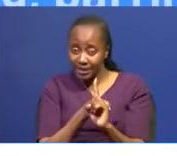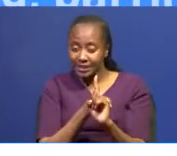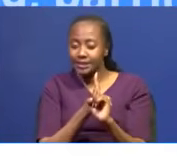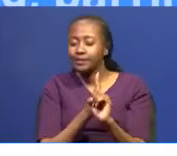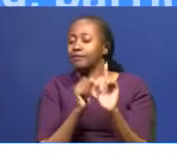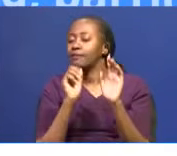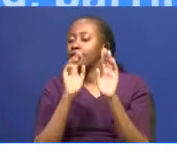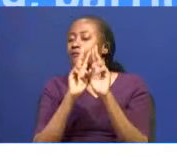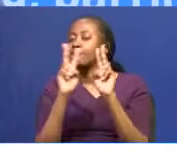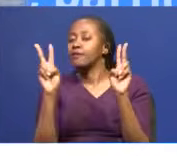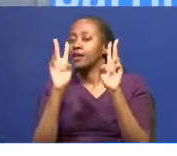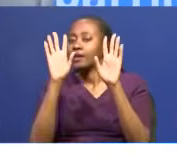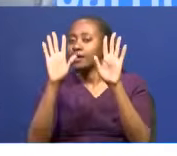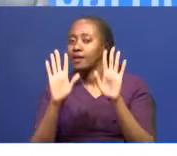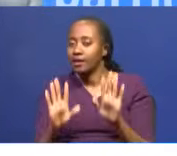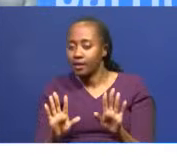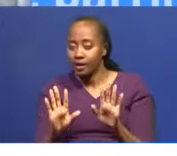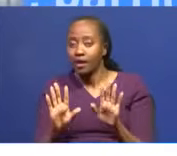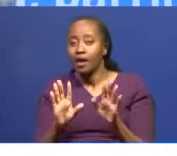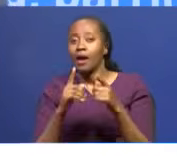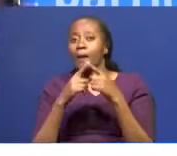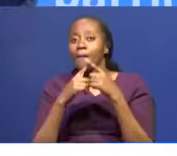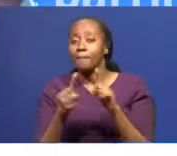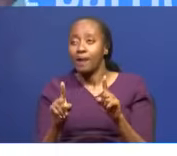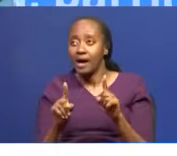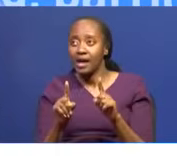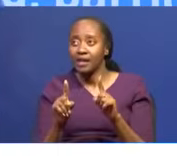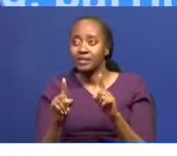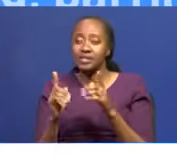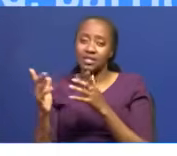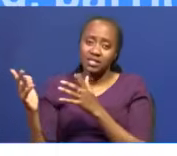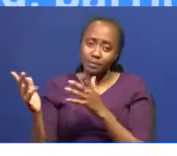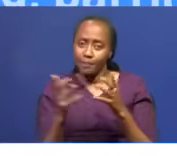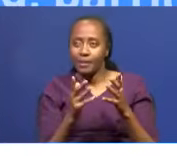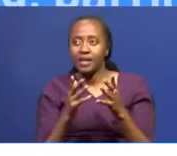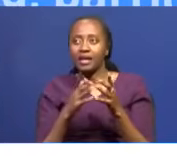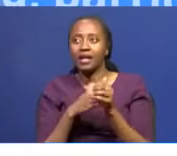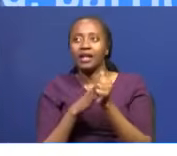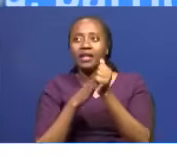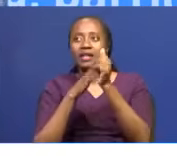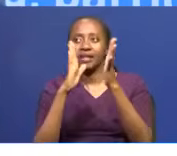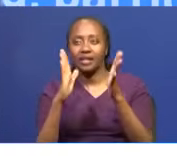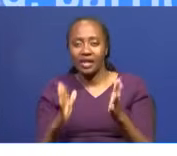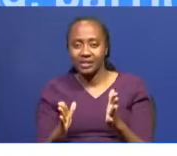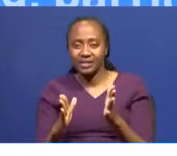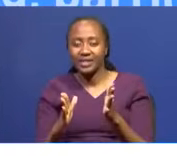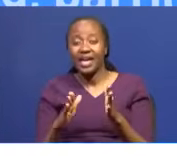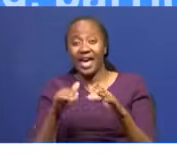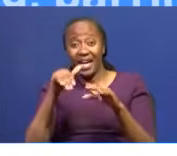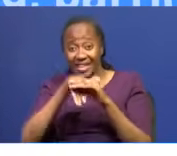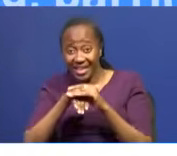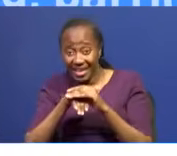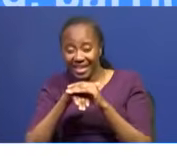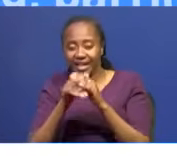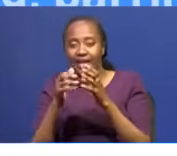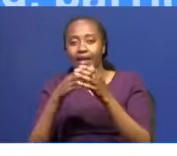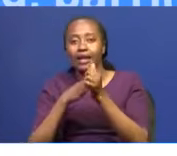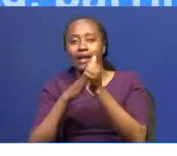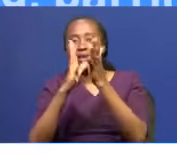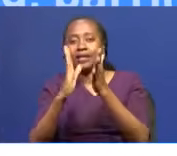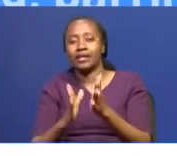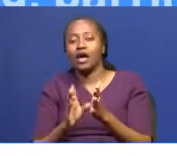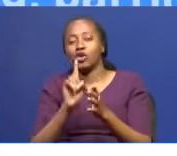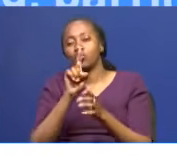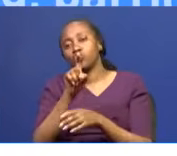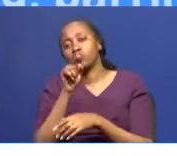key, because it brings in leadership, and in leadership is when you will